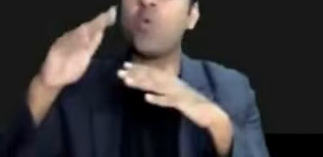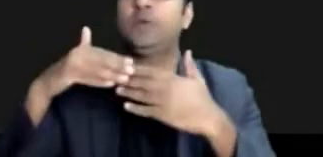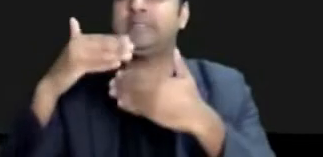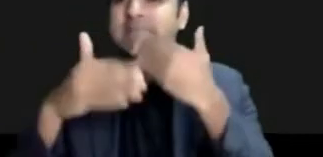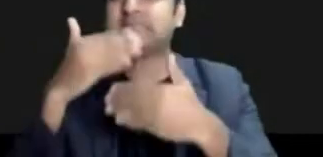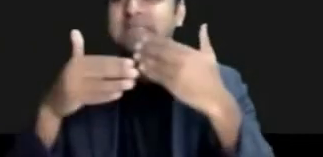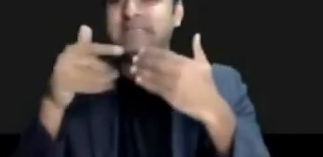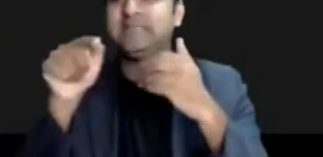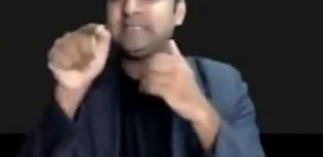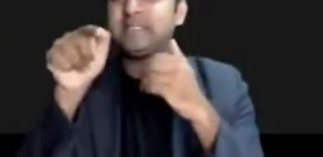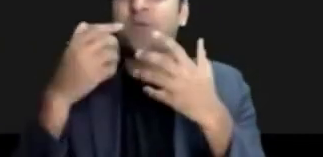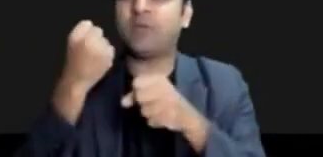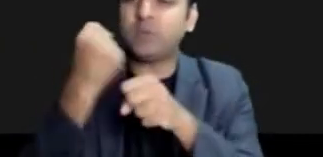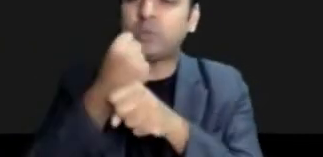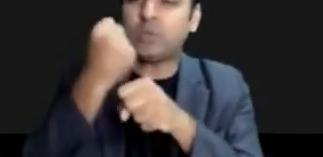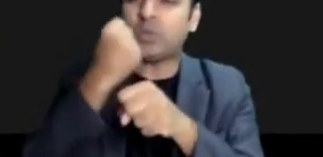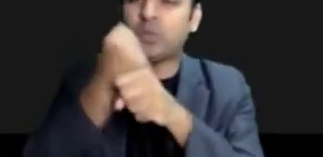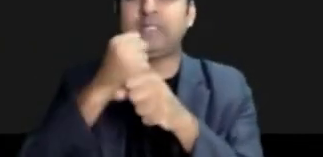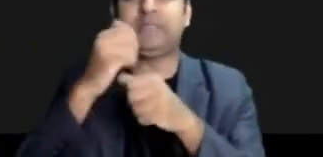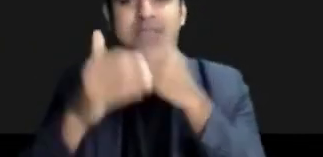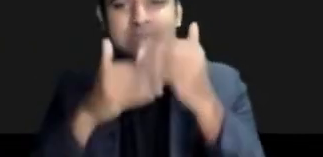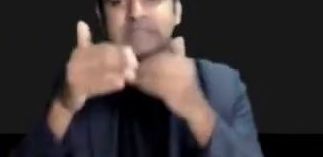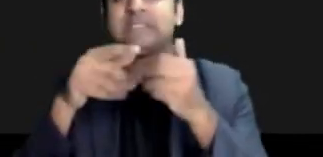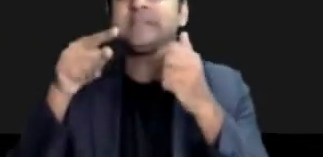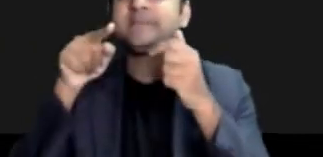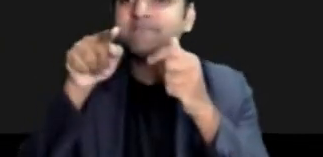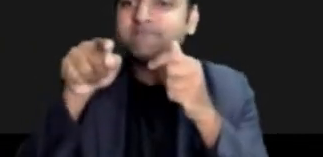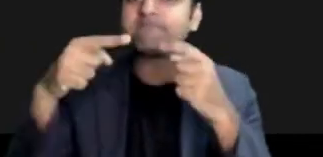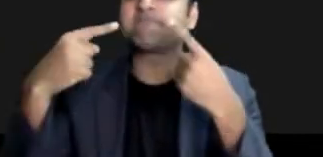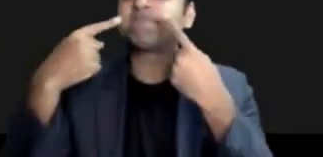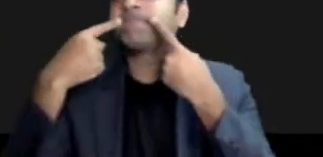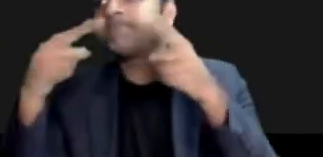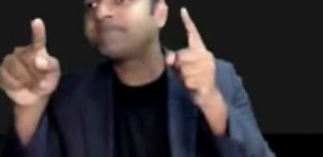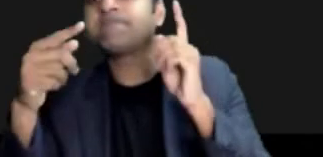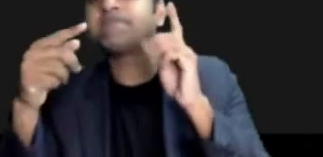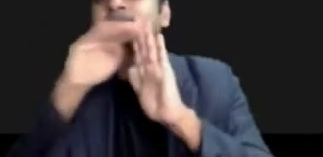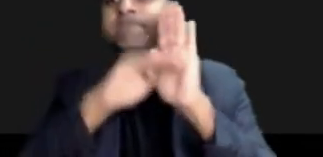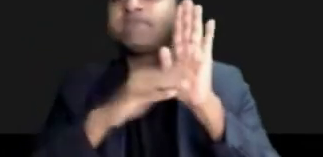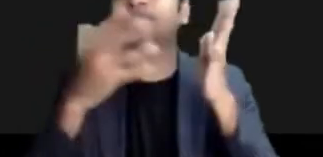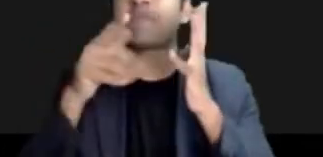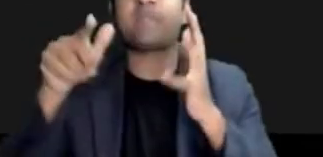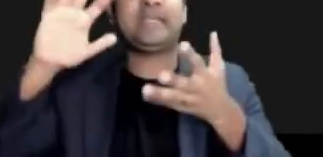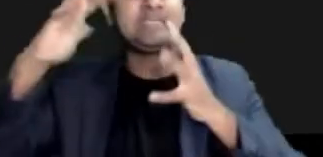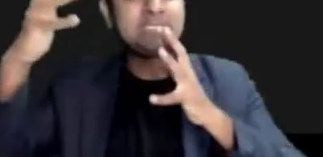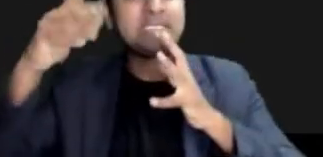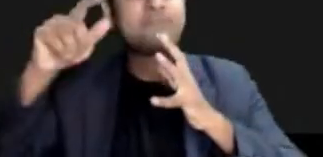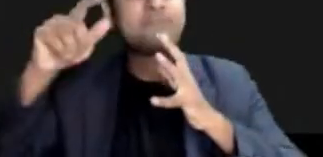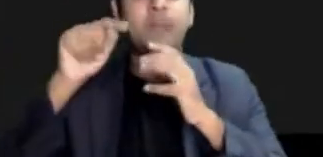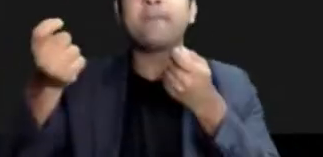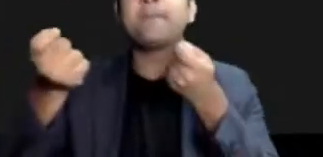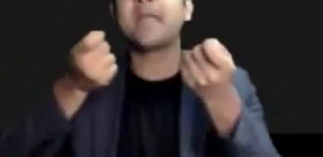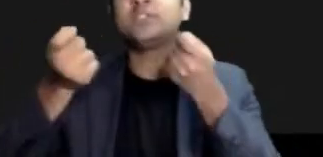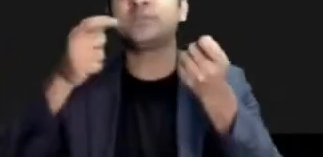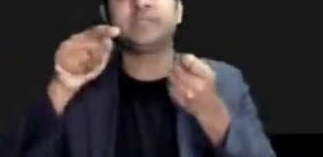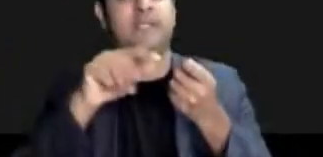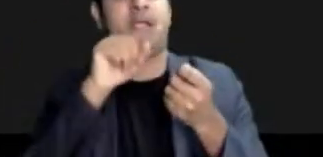Affairs at national level. We've influenced policy at that level. And because of that kind of